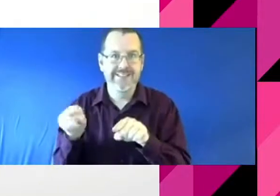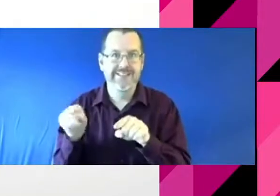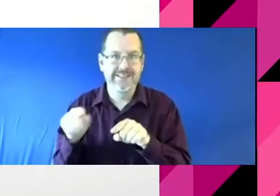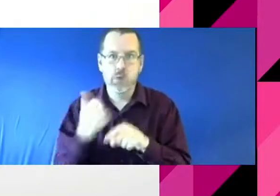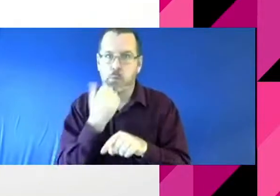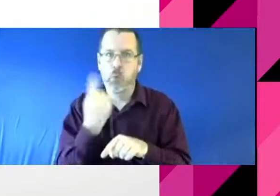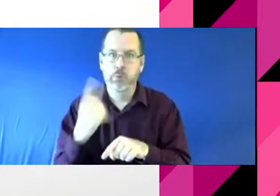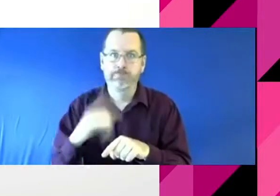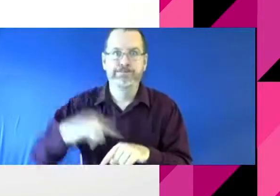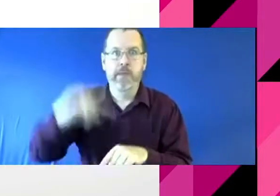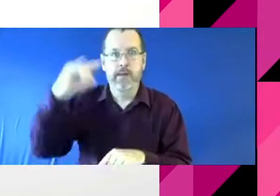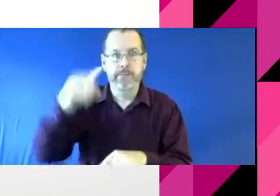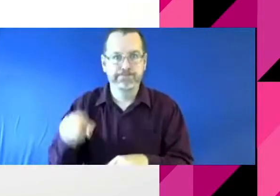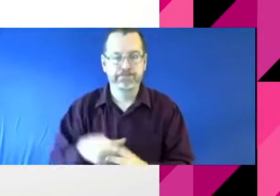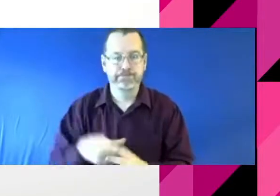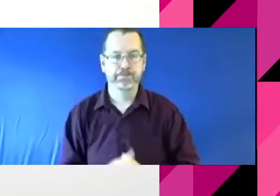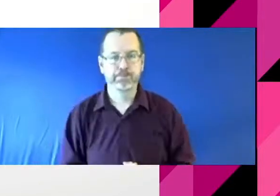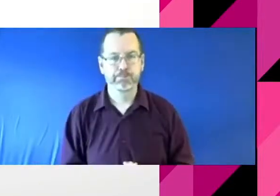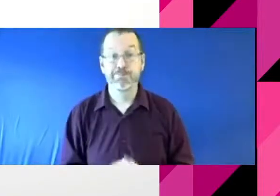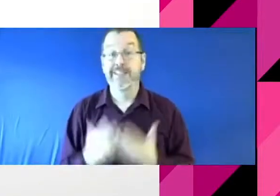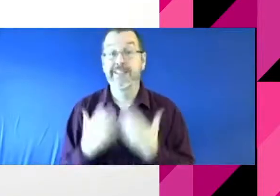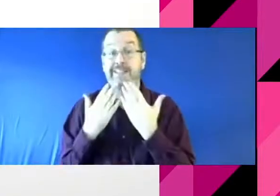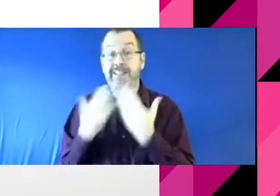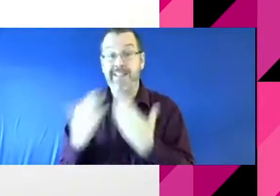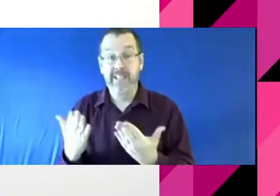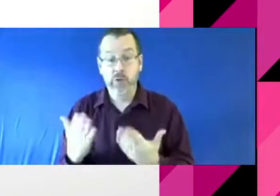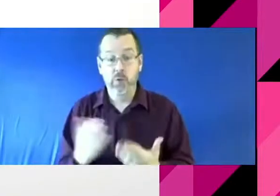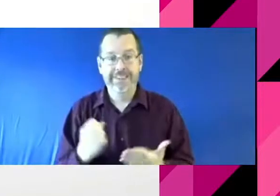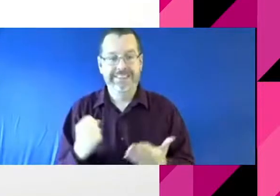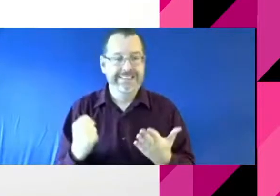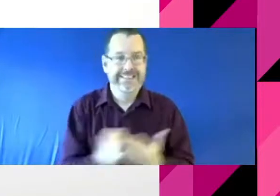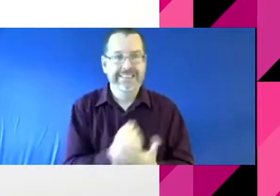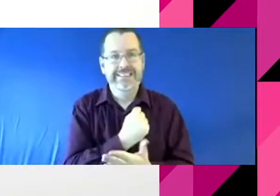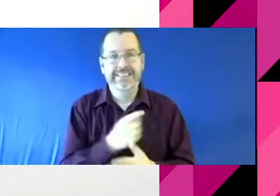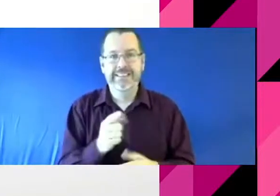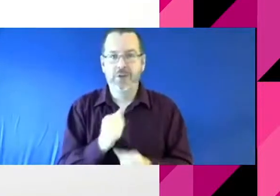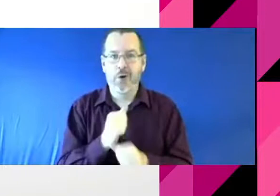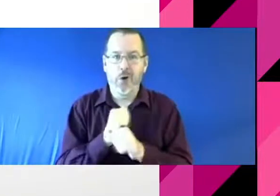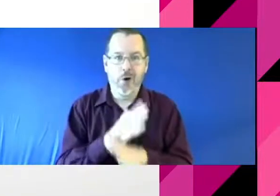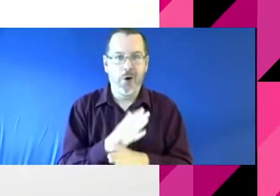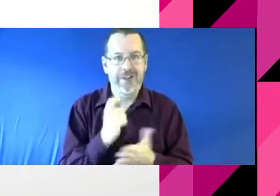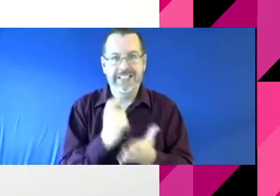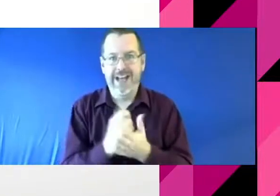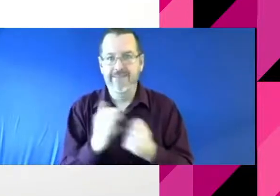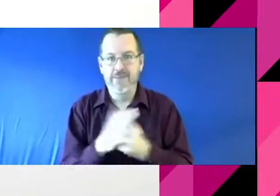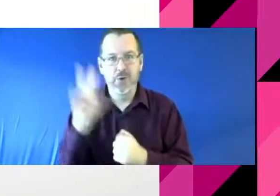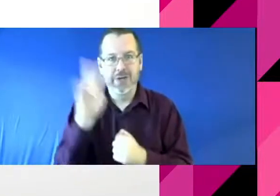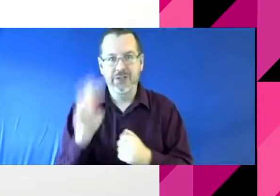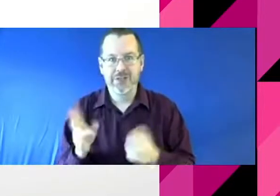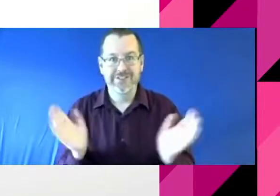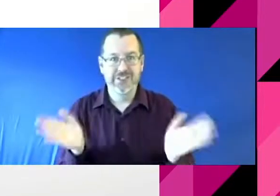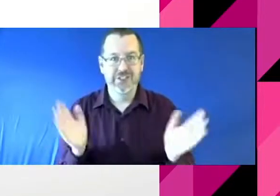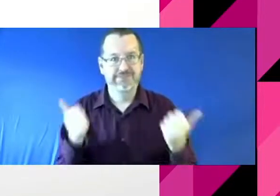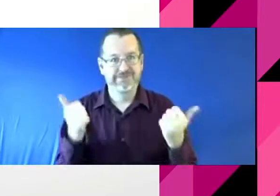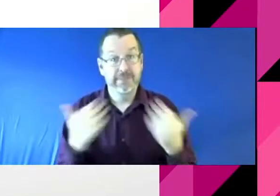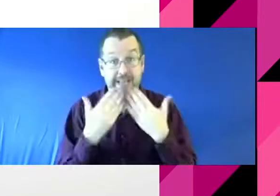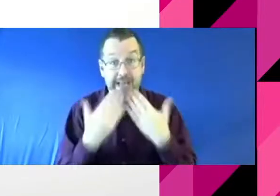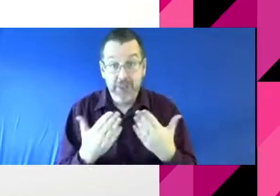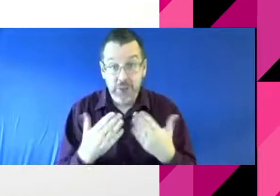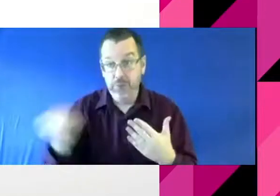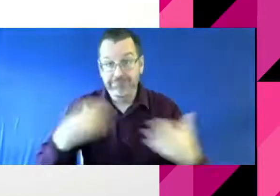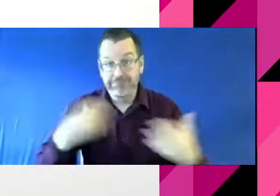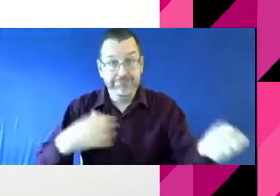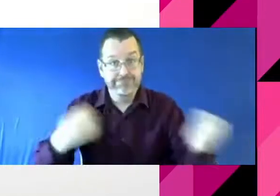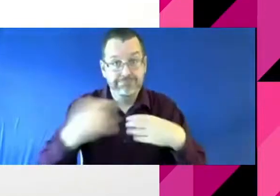much, Seamus. Unfortunately, that's all the time we have for questions, but thank you to everybody who submitted questions,